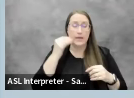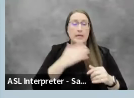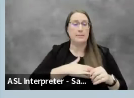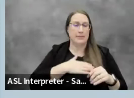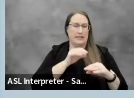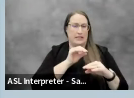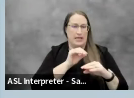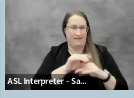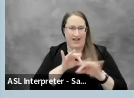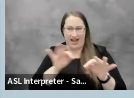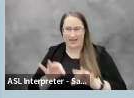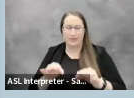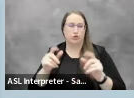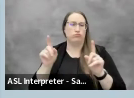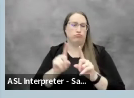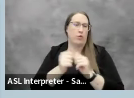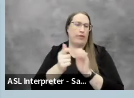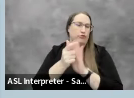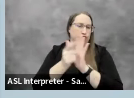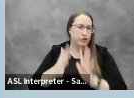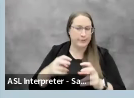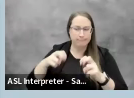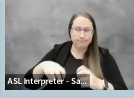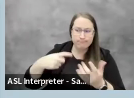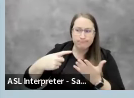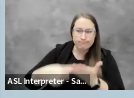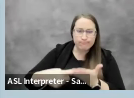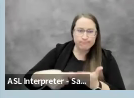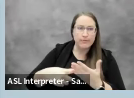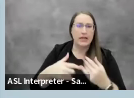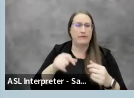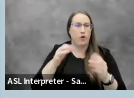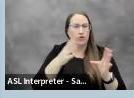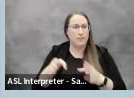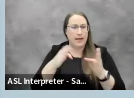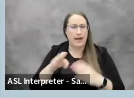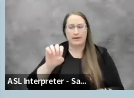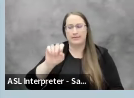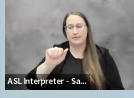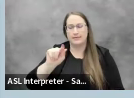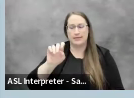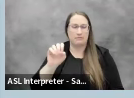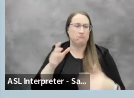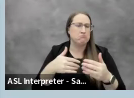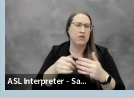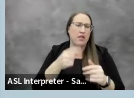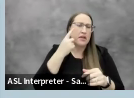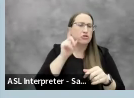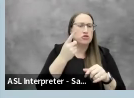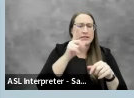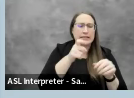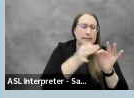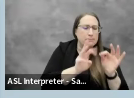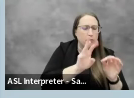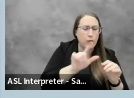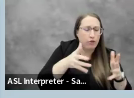advise them to speak with counsel if they're interested in having estate planning done, even if they think they just need a will. Next slide,